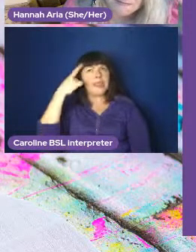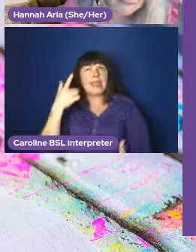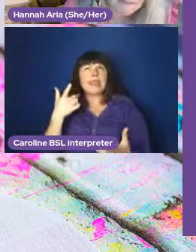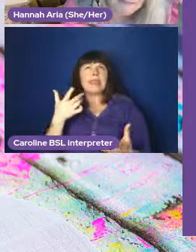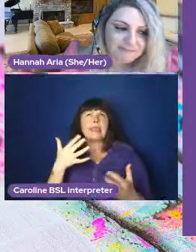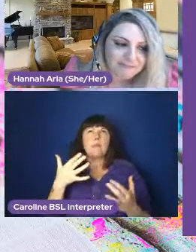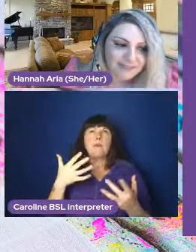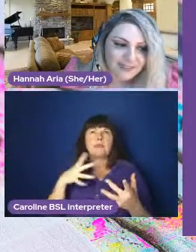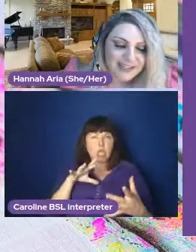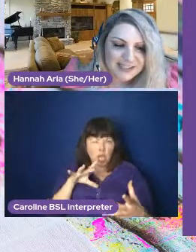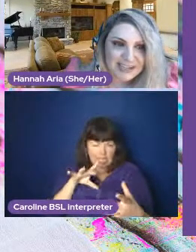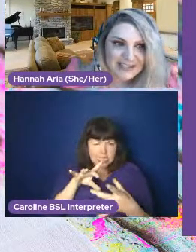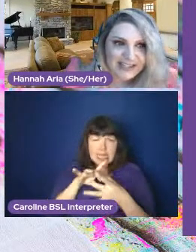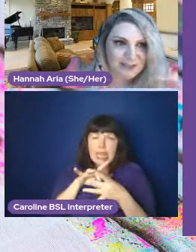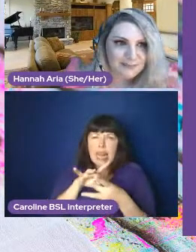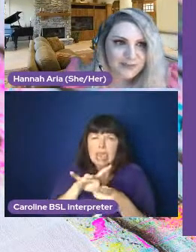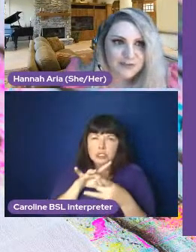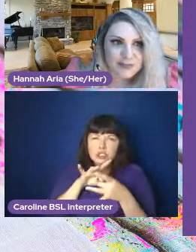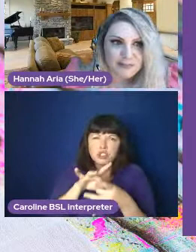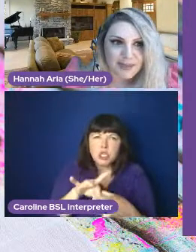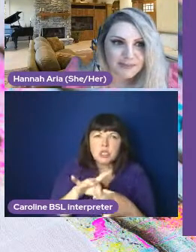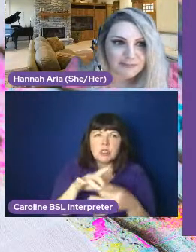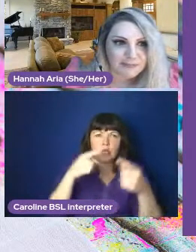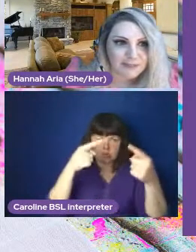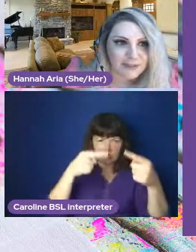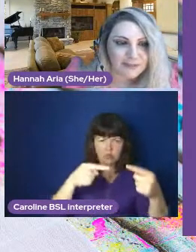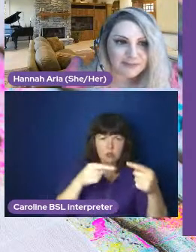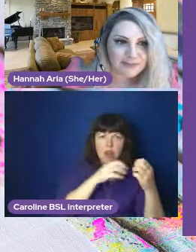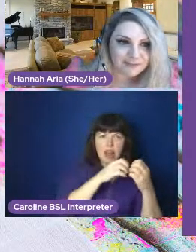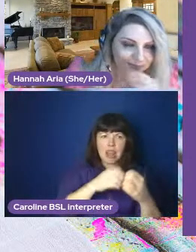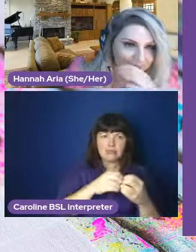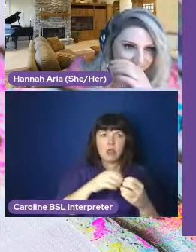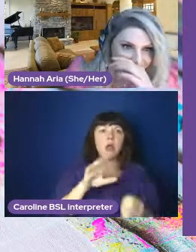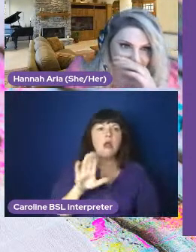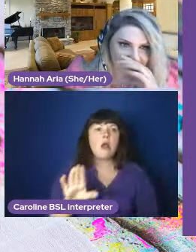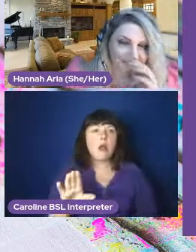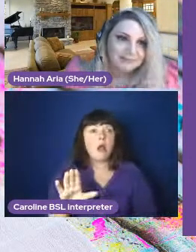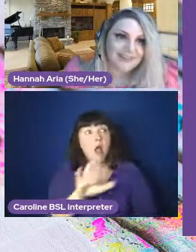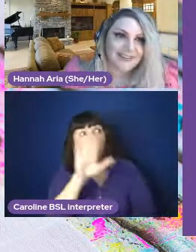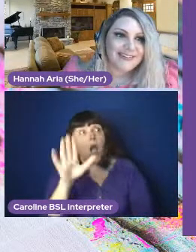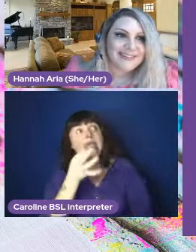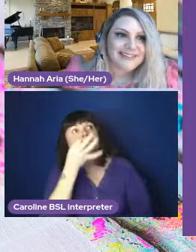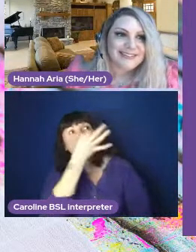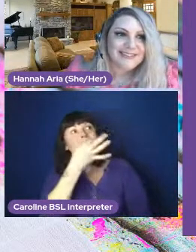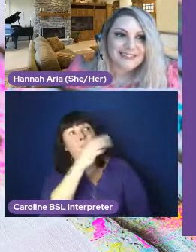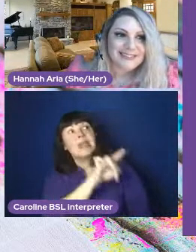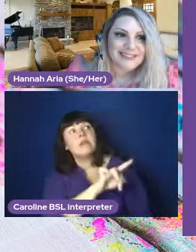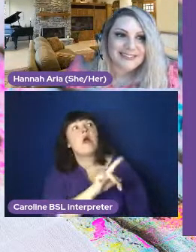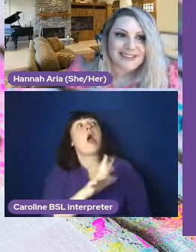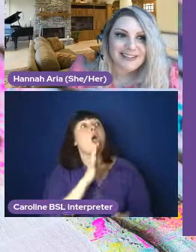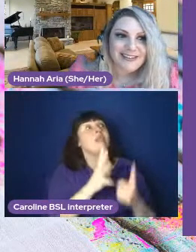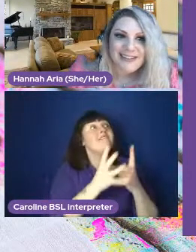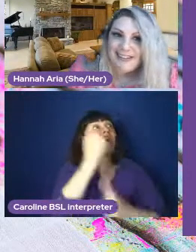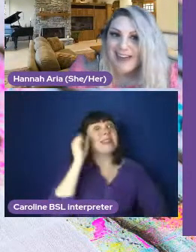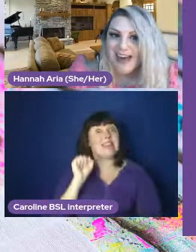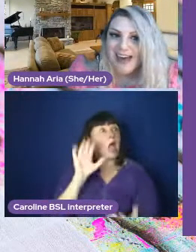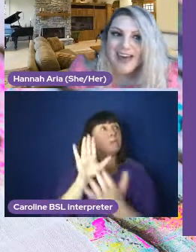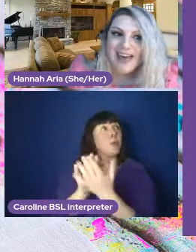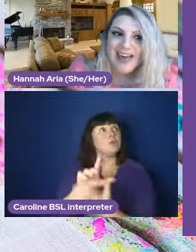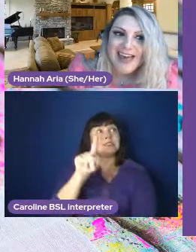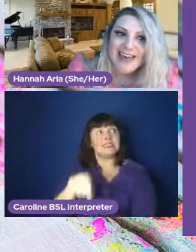connection. Each letter stood for something. Hi, Hannah. I will find it and I will post it up on the screen. Give